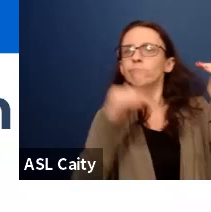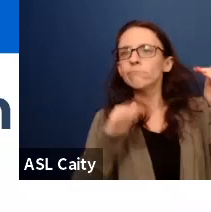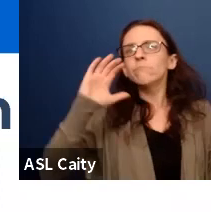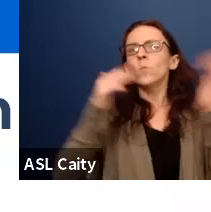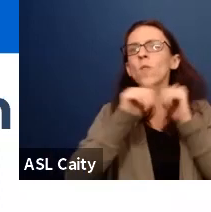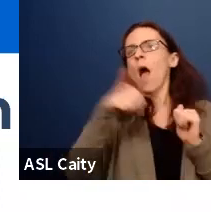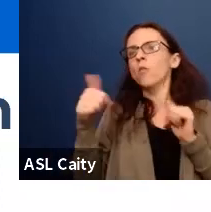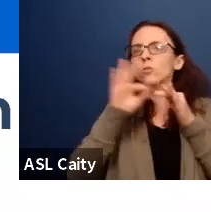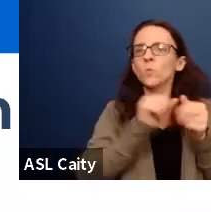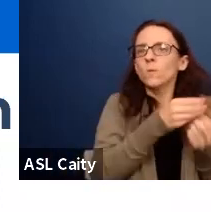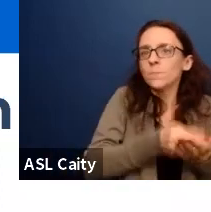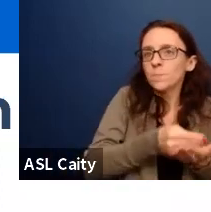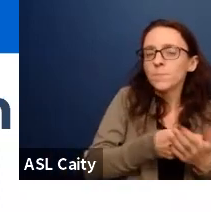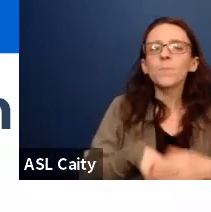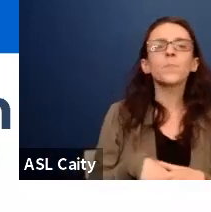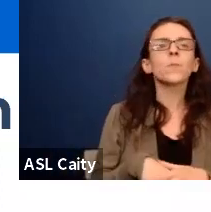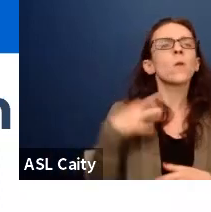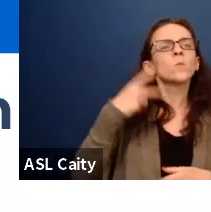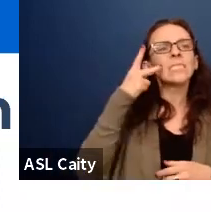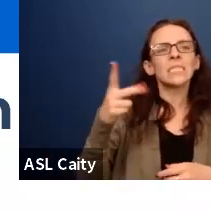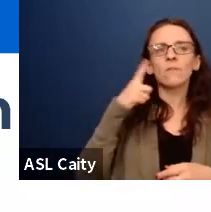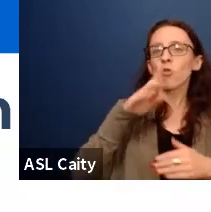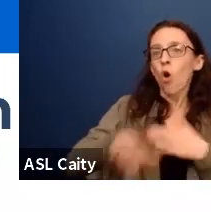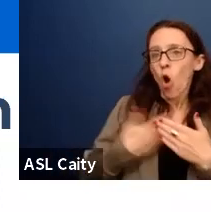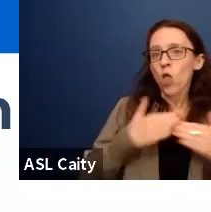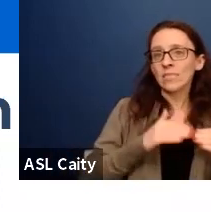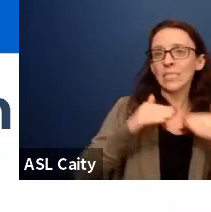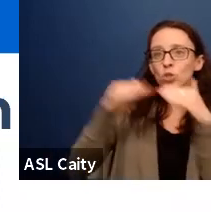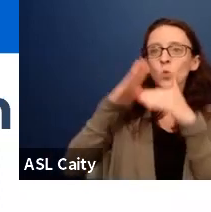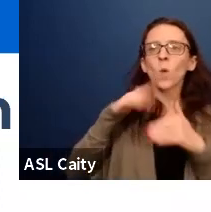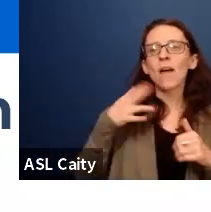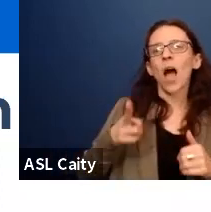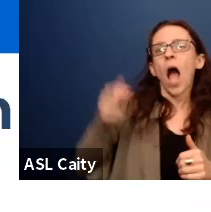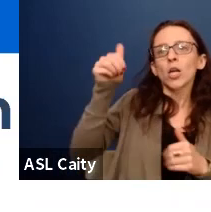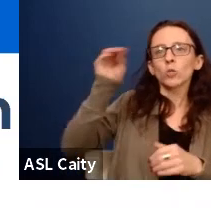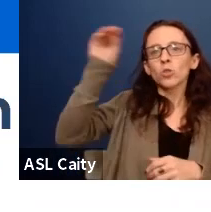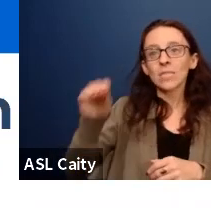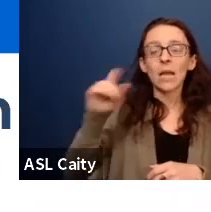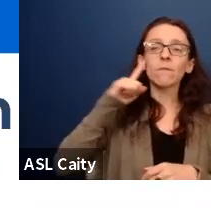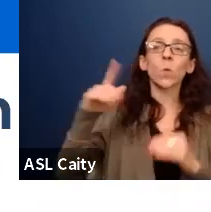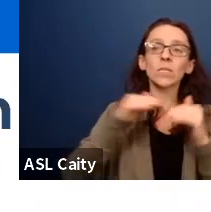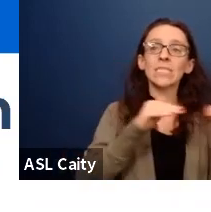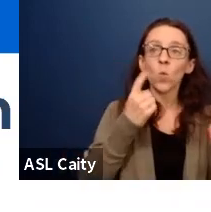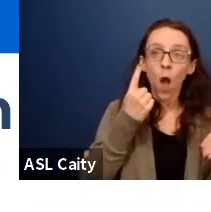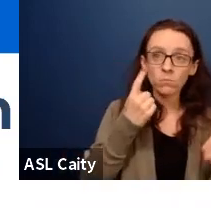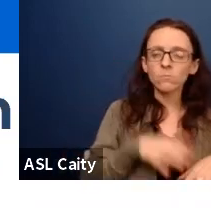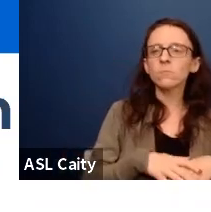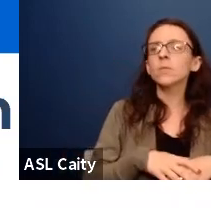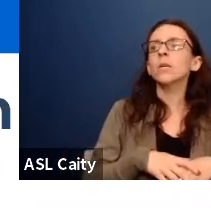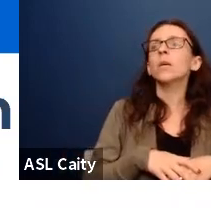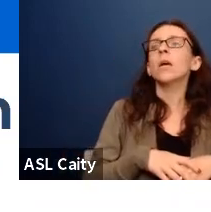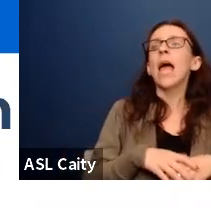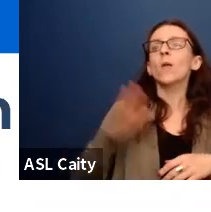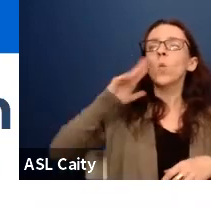across all of the numbers of tiers, higher percentages for tier 1 to lower percentages